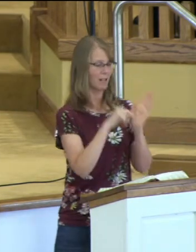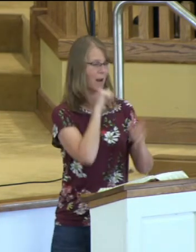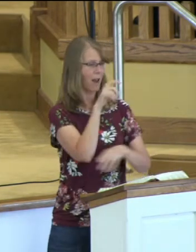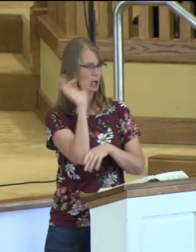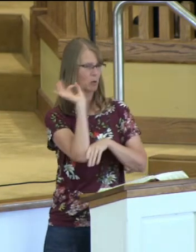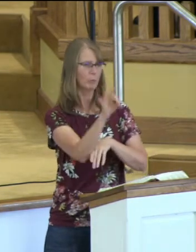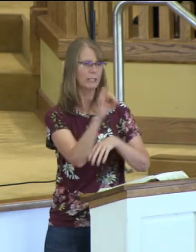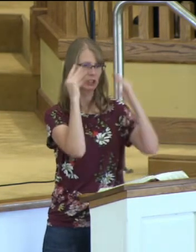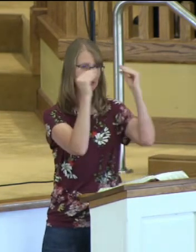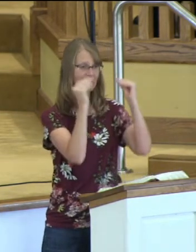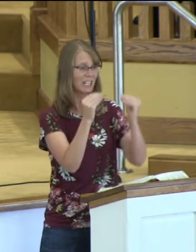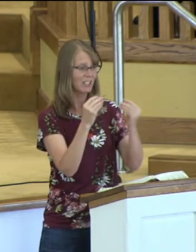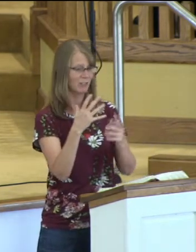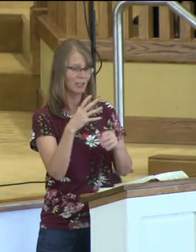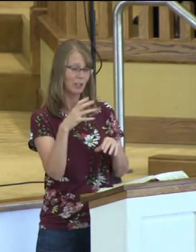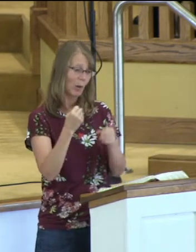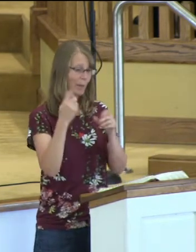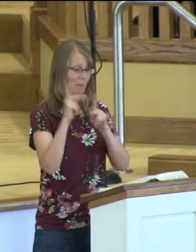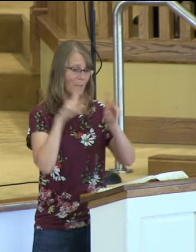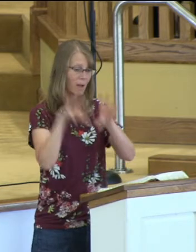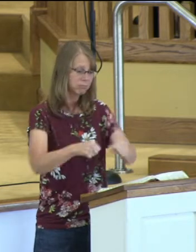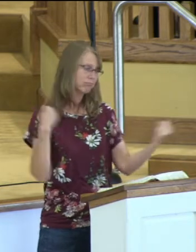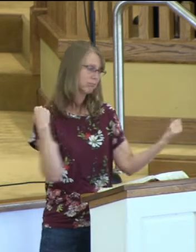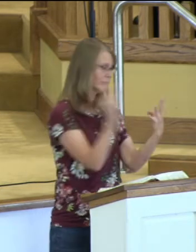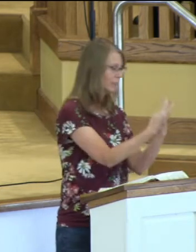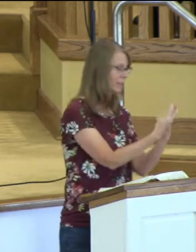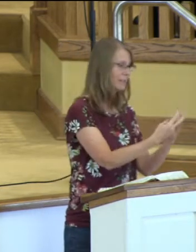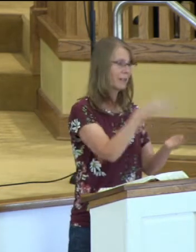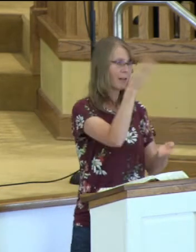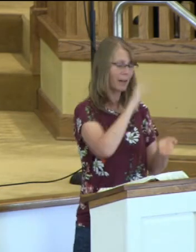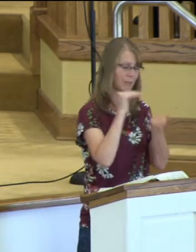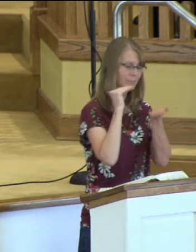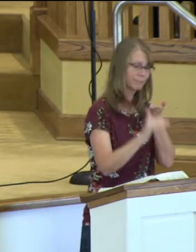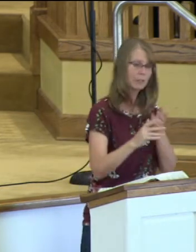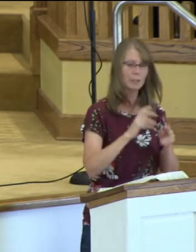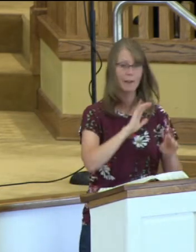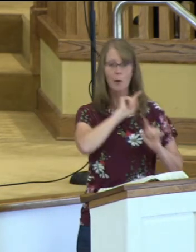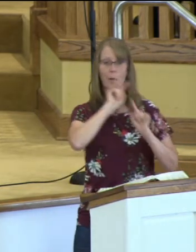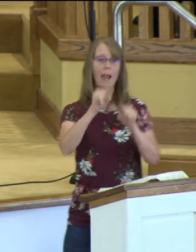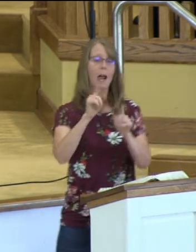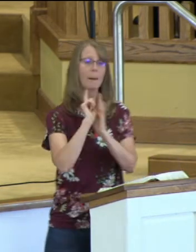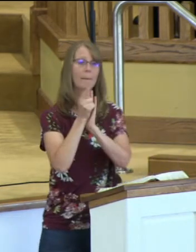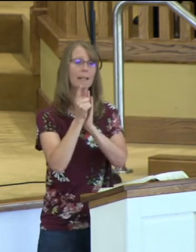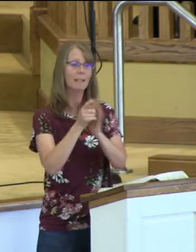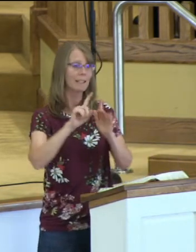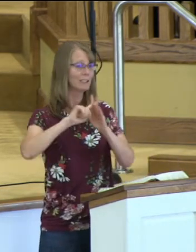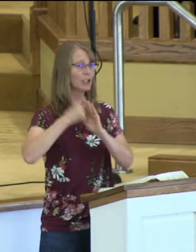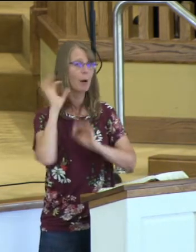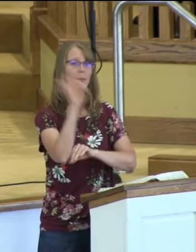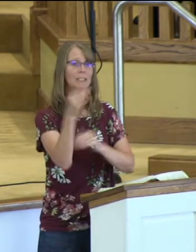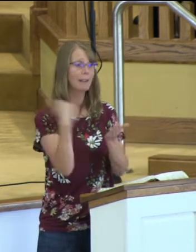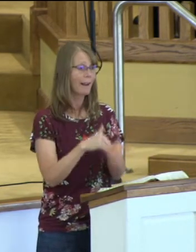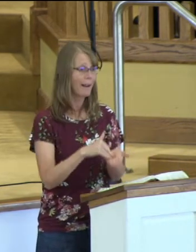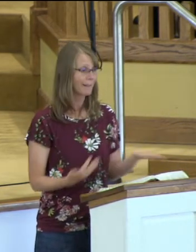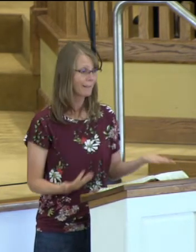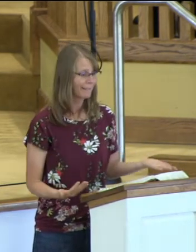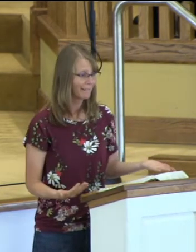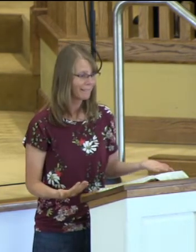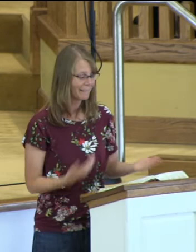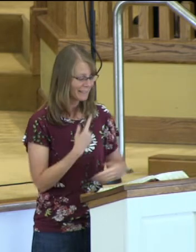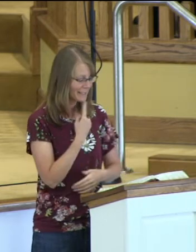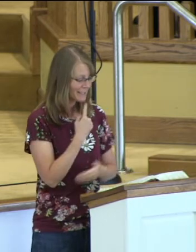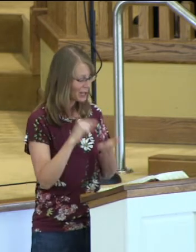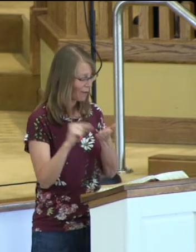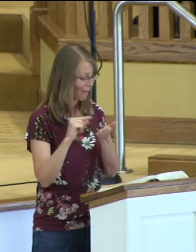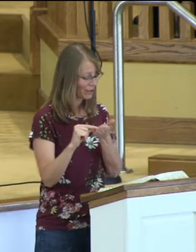teach. So they were in jail and God said, all right, I'm going to let you out. So they went out and they immediately started to preach again. It says